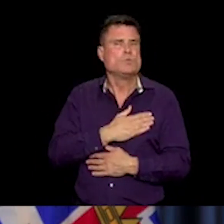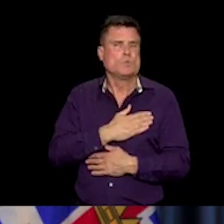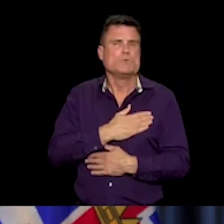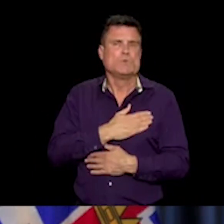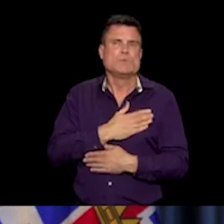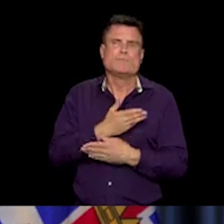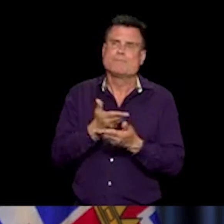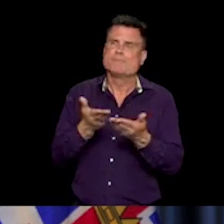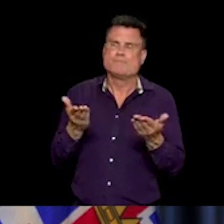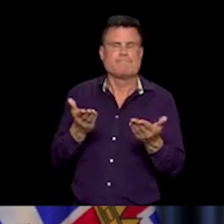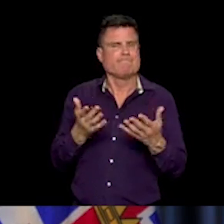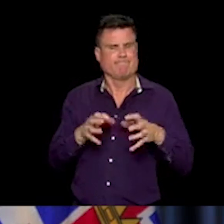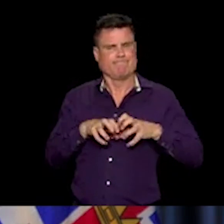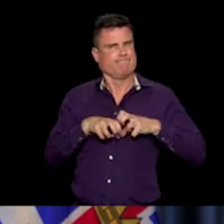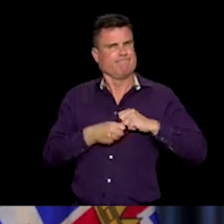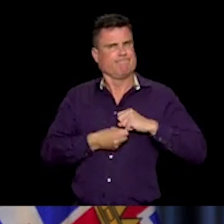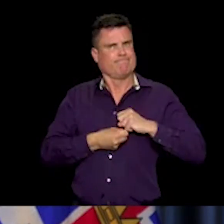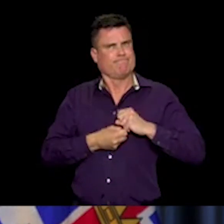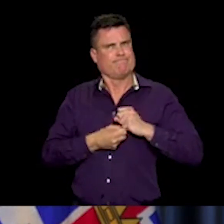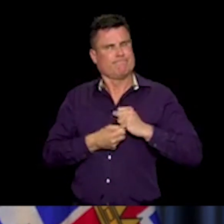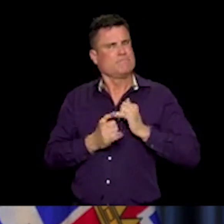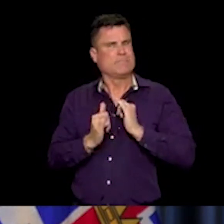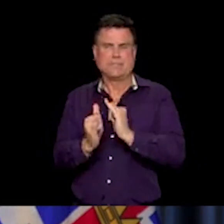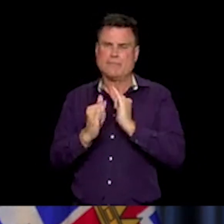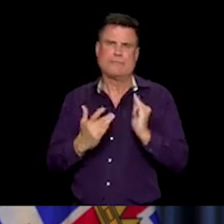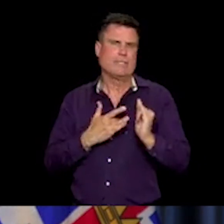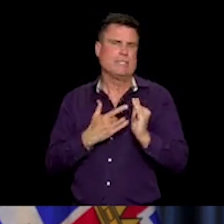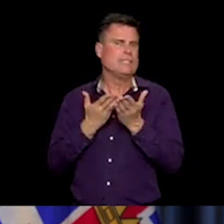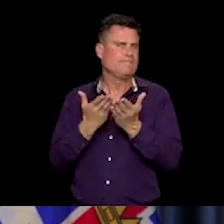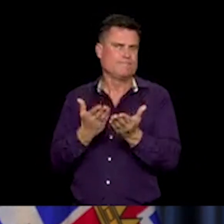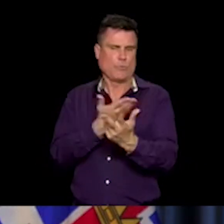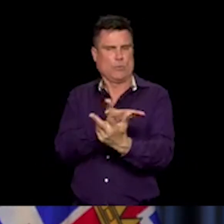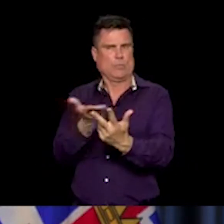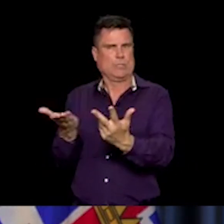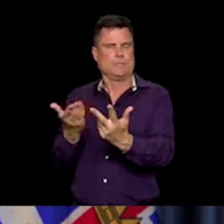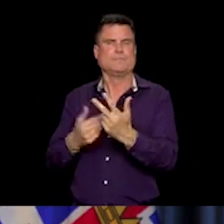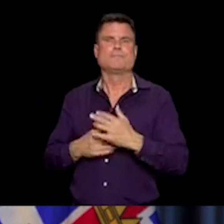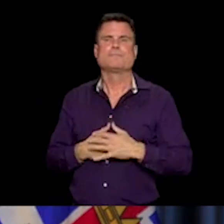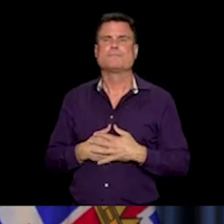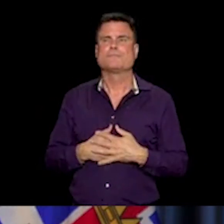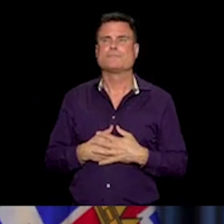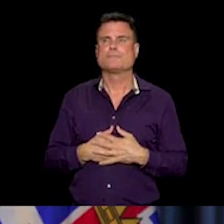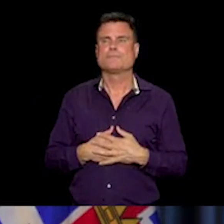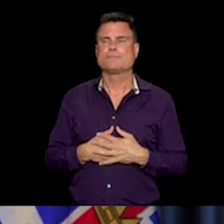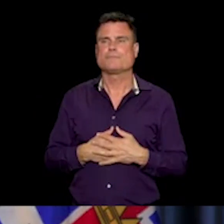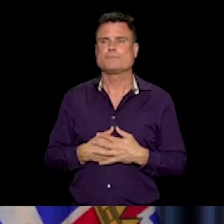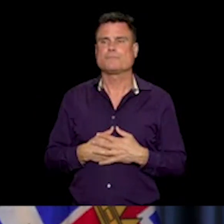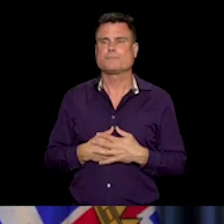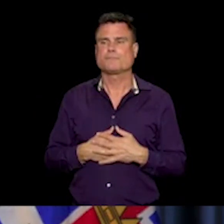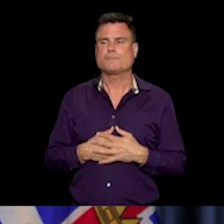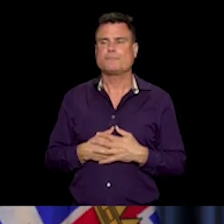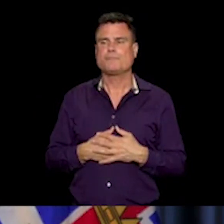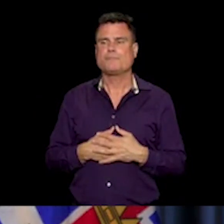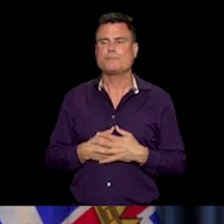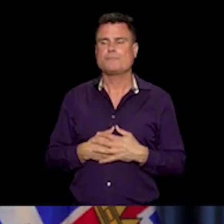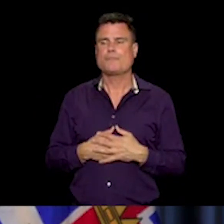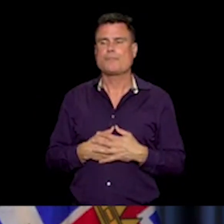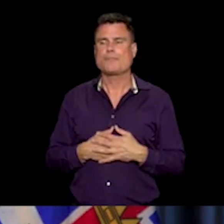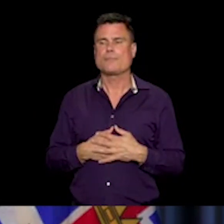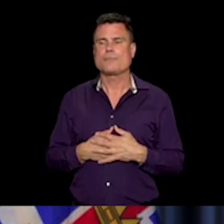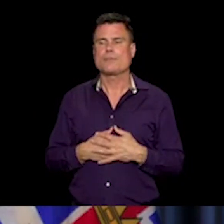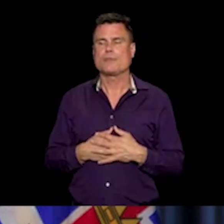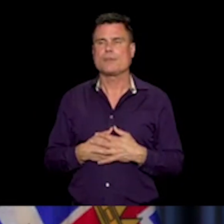lives, in all 3 cases, long lives, and who've passed away. And we know, regardless of the circumstances, that is